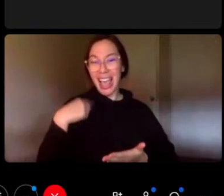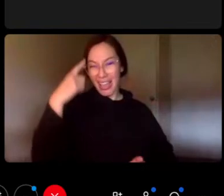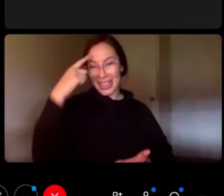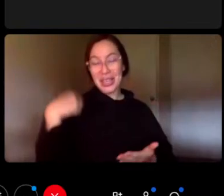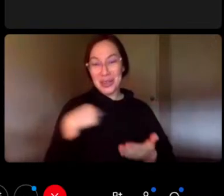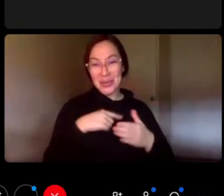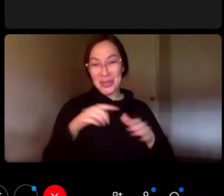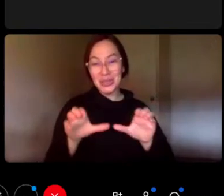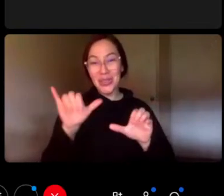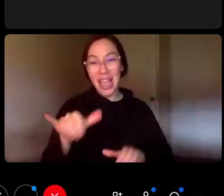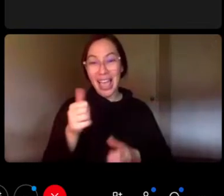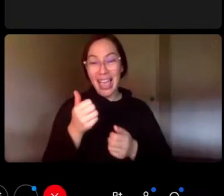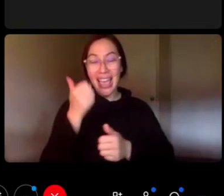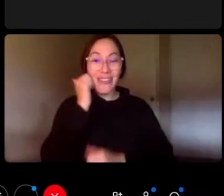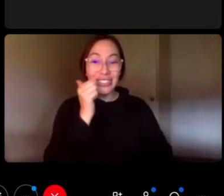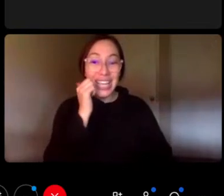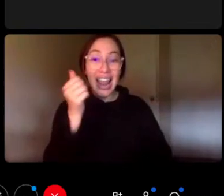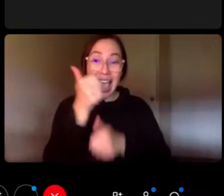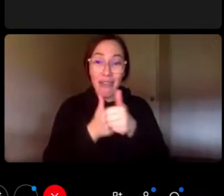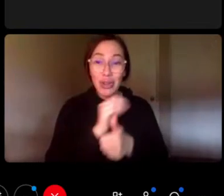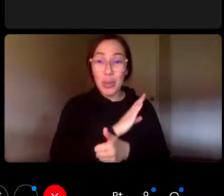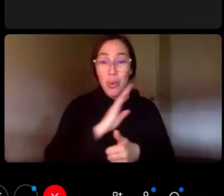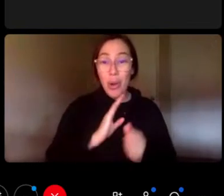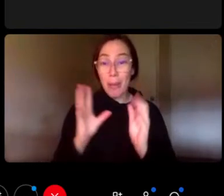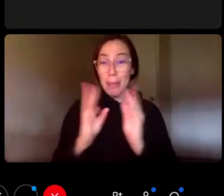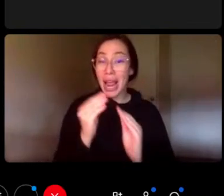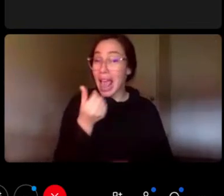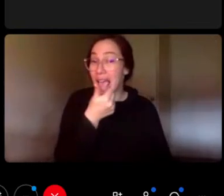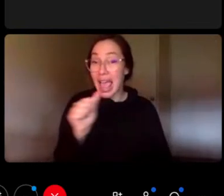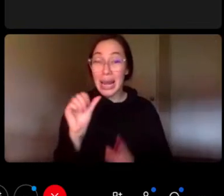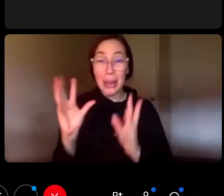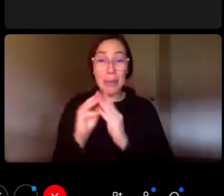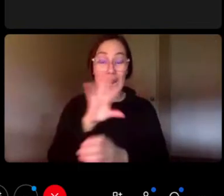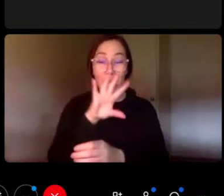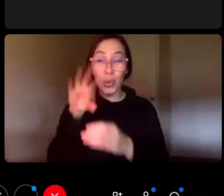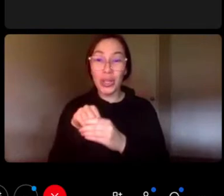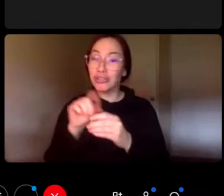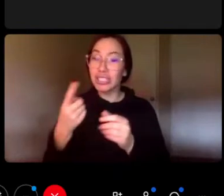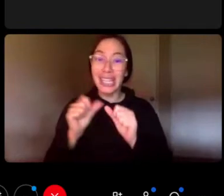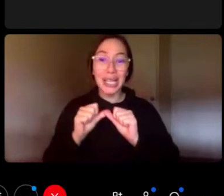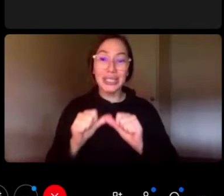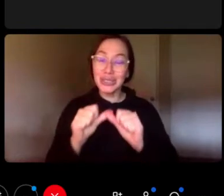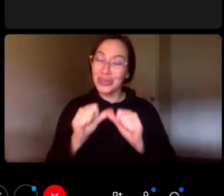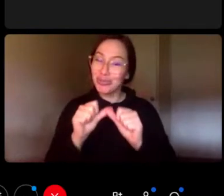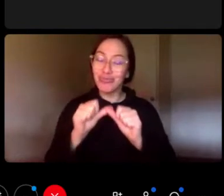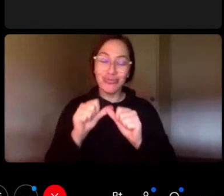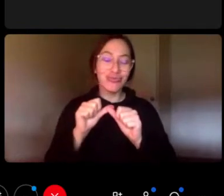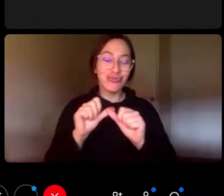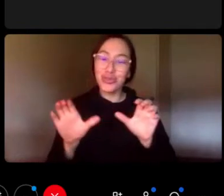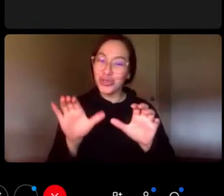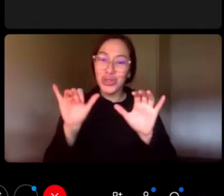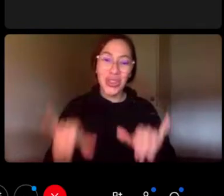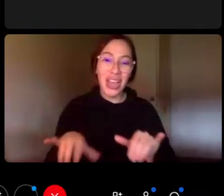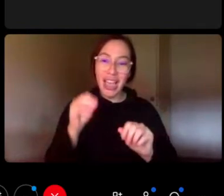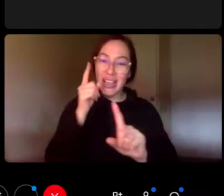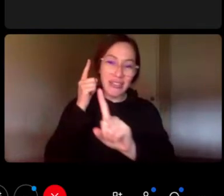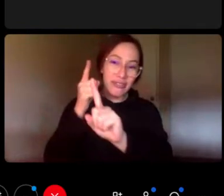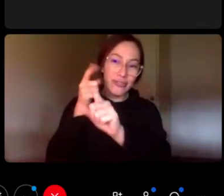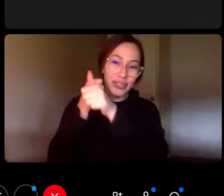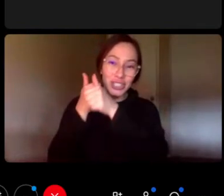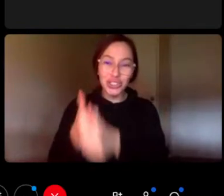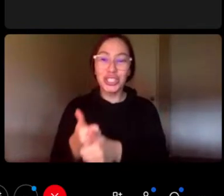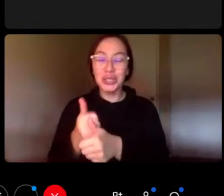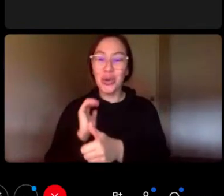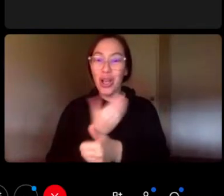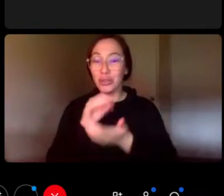day and every board meeting and at every meeting that we're in, just continue to do that and continue to keep that as a vision so